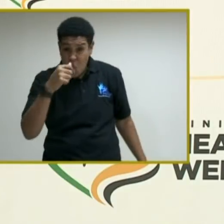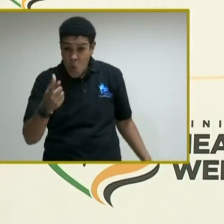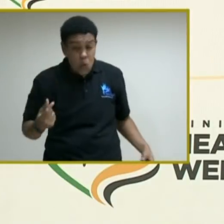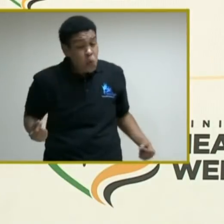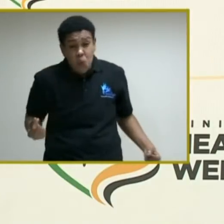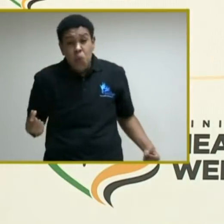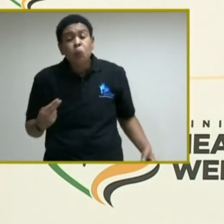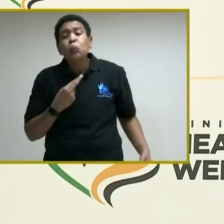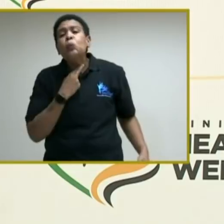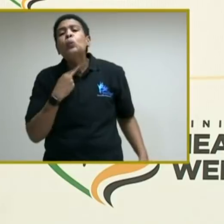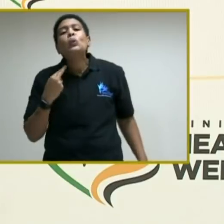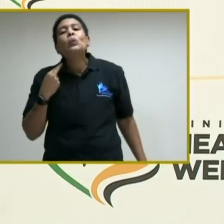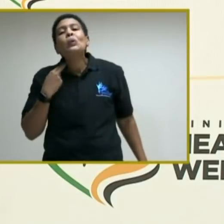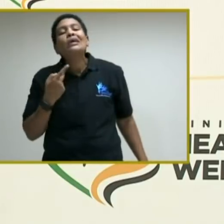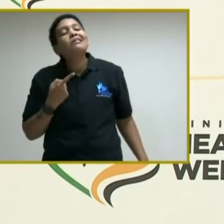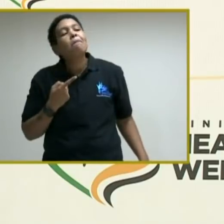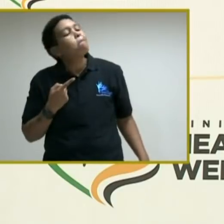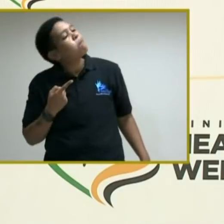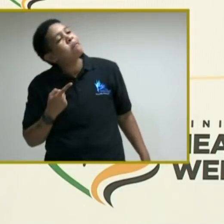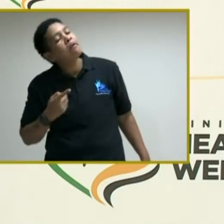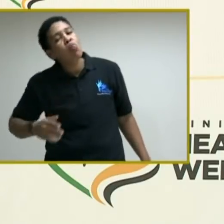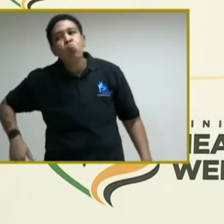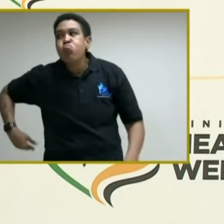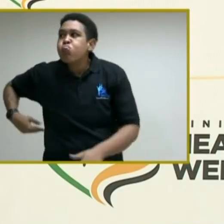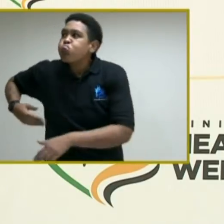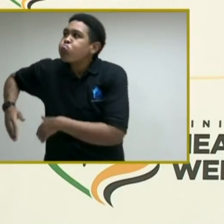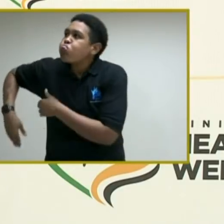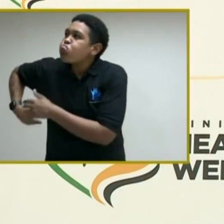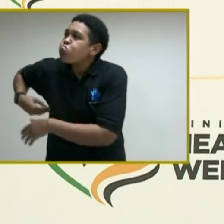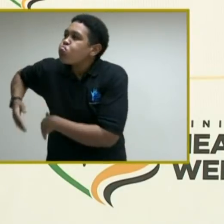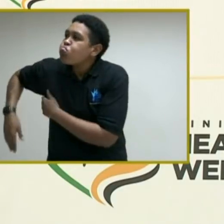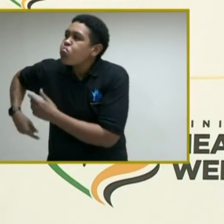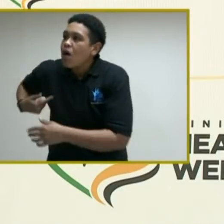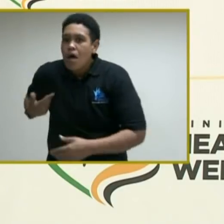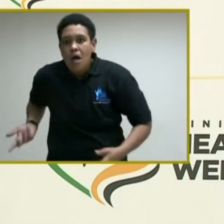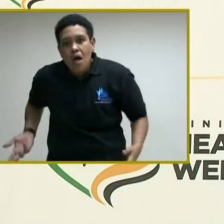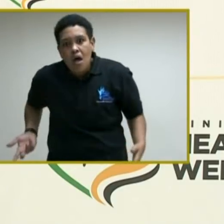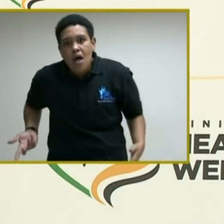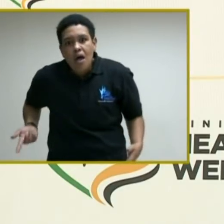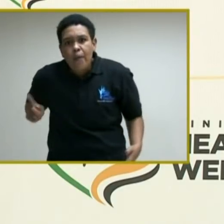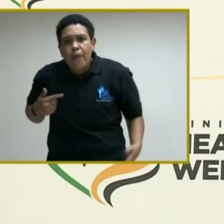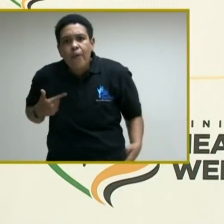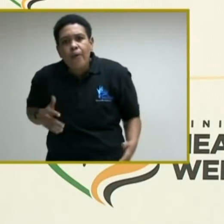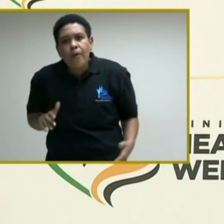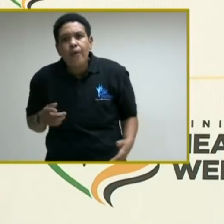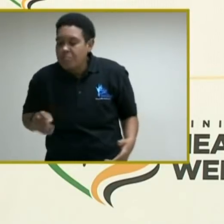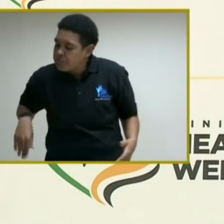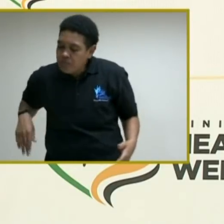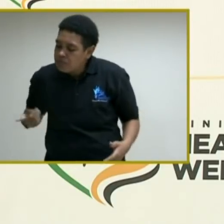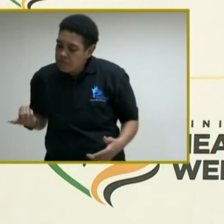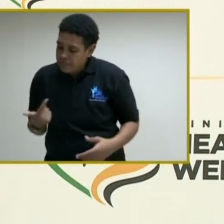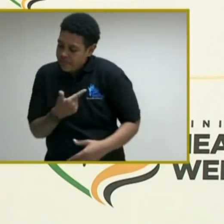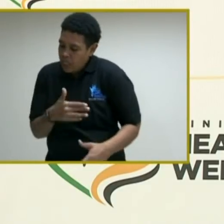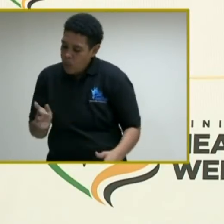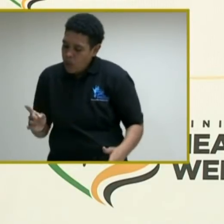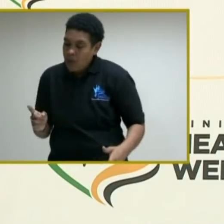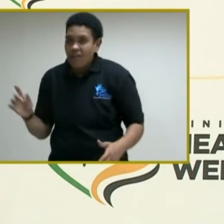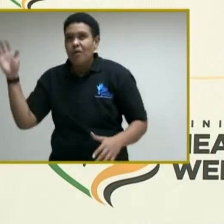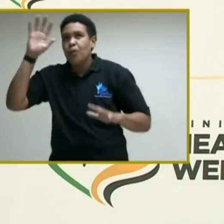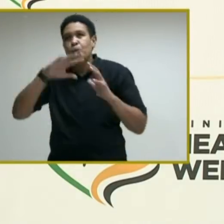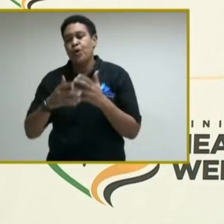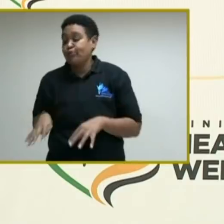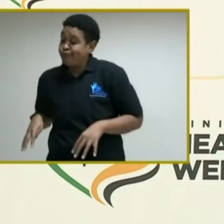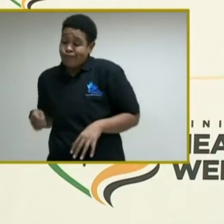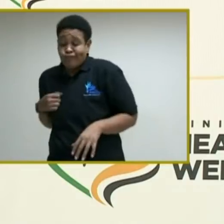as I said before, of being left out. I really hope that good sense will prevail and Jamaicans will